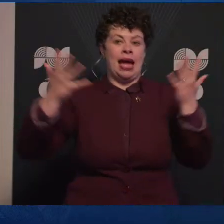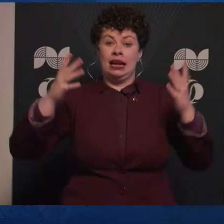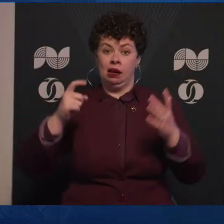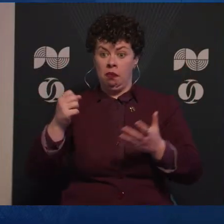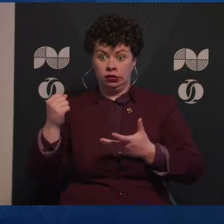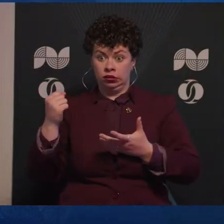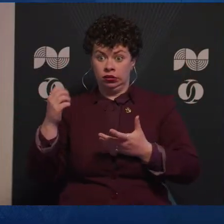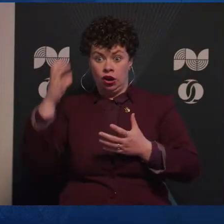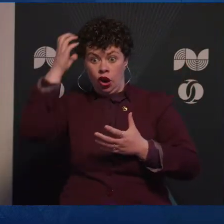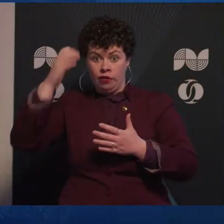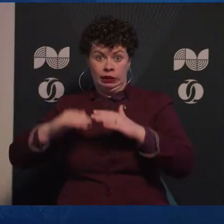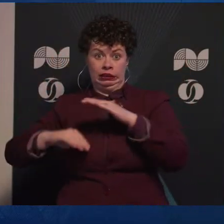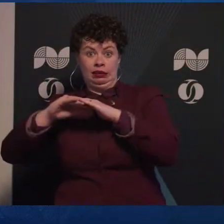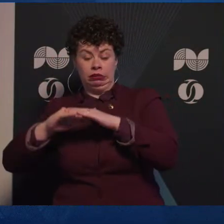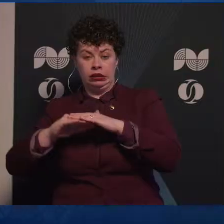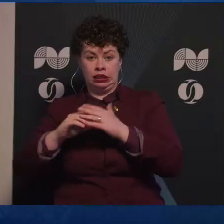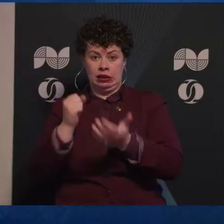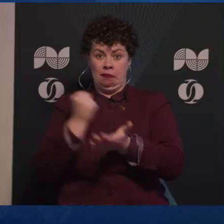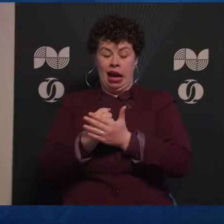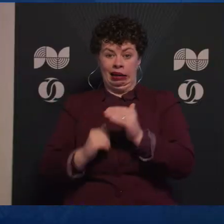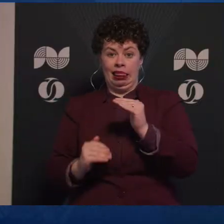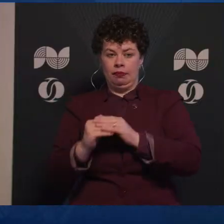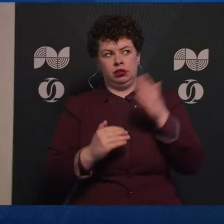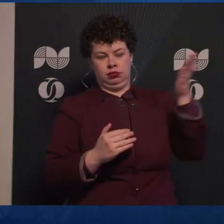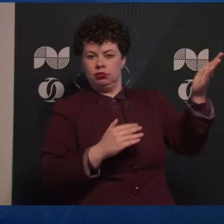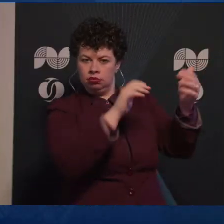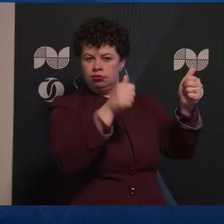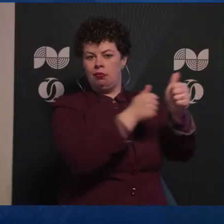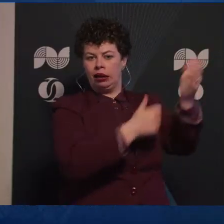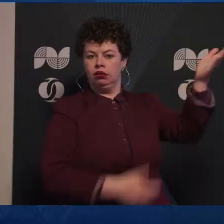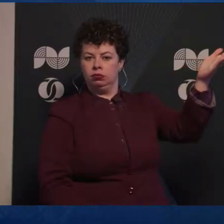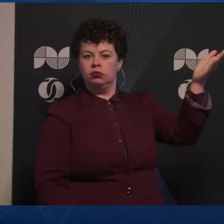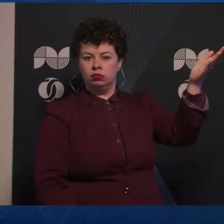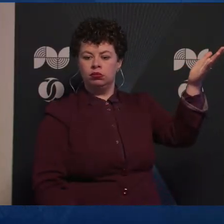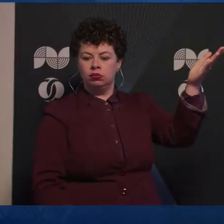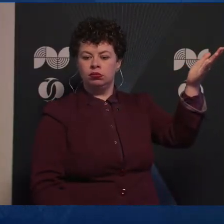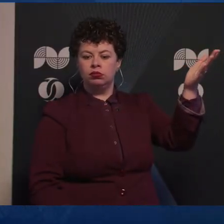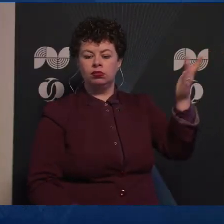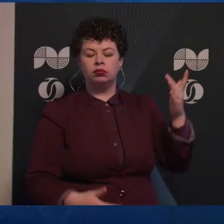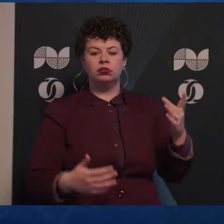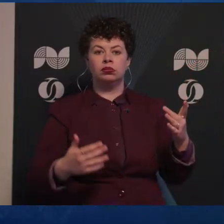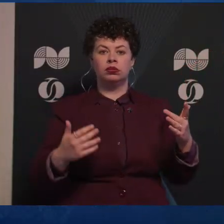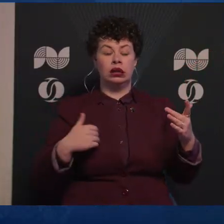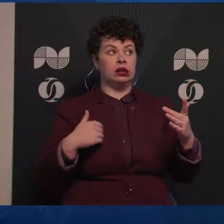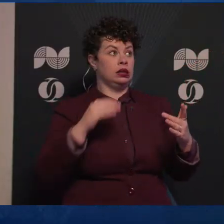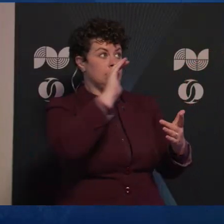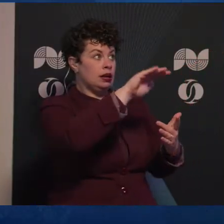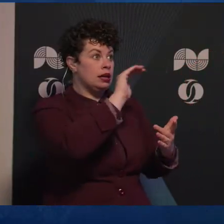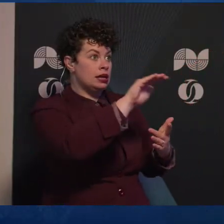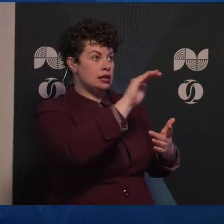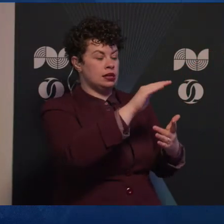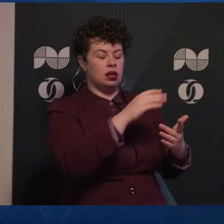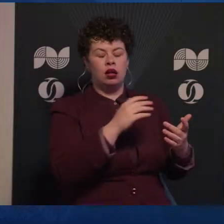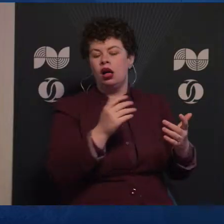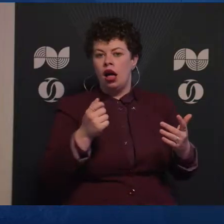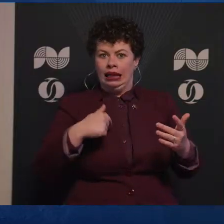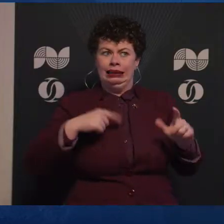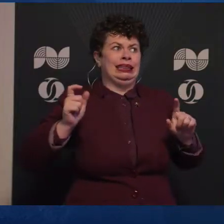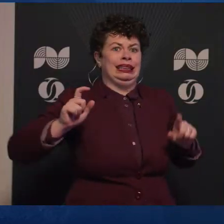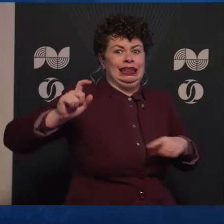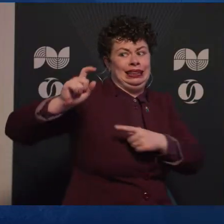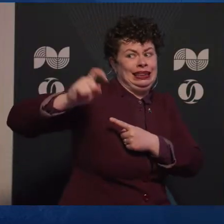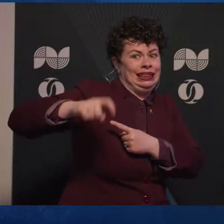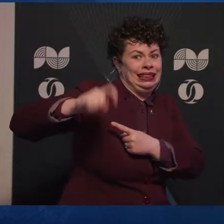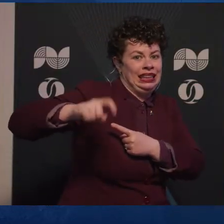For finance, right? So there are credit constraints. You go in, and of course it's demand-driven, but there's too